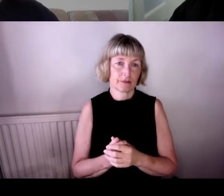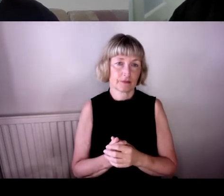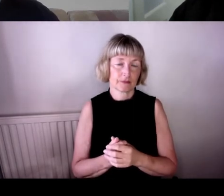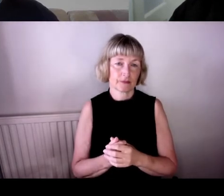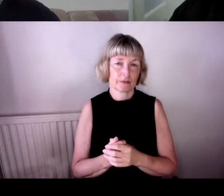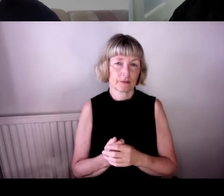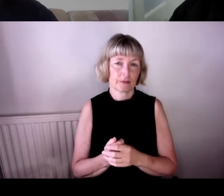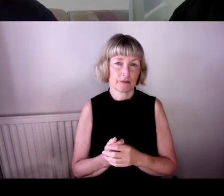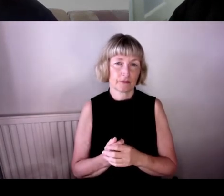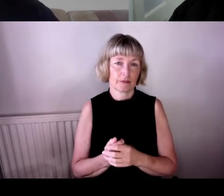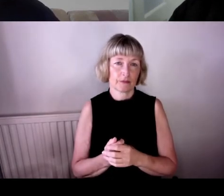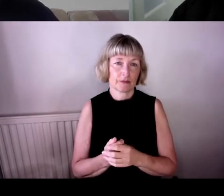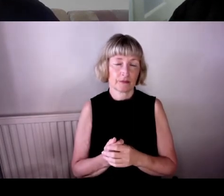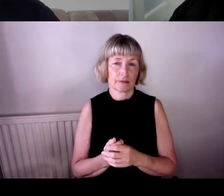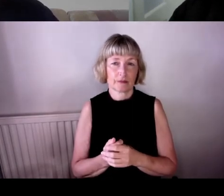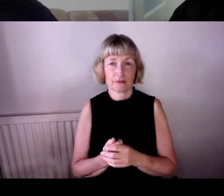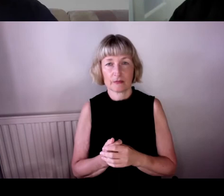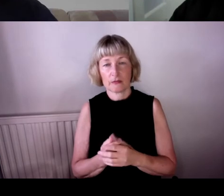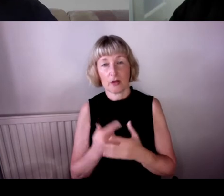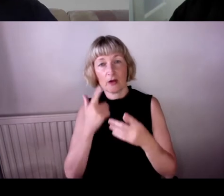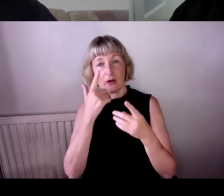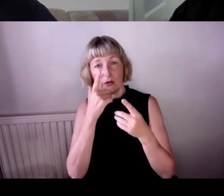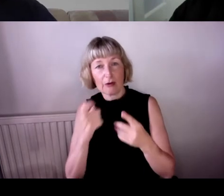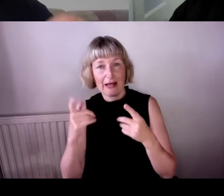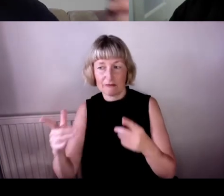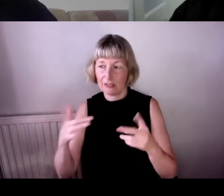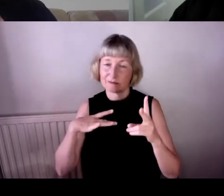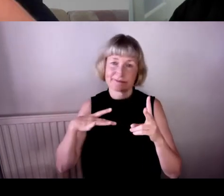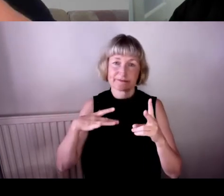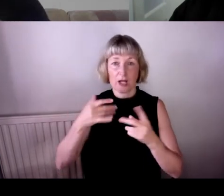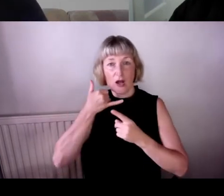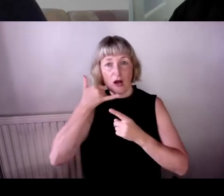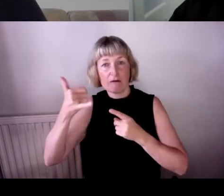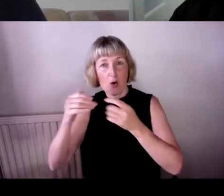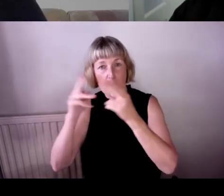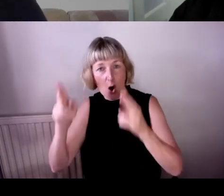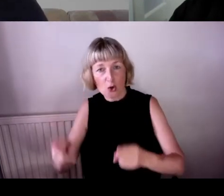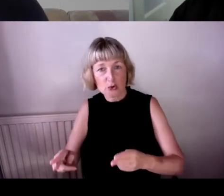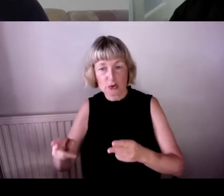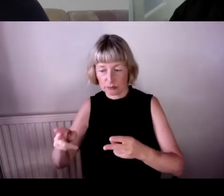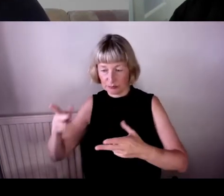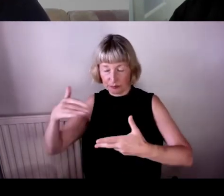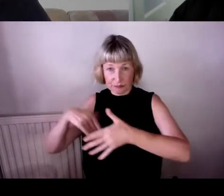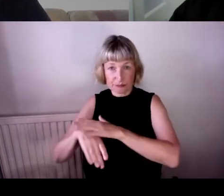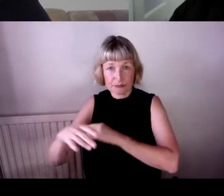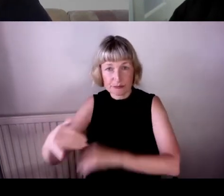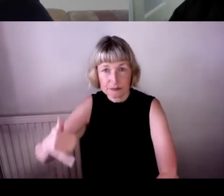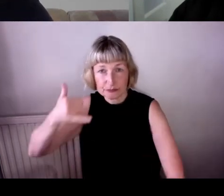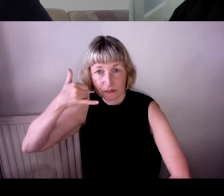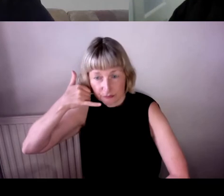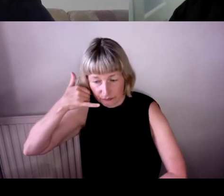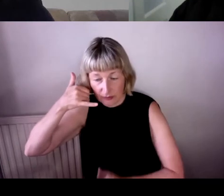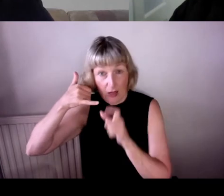a telephone box on stage, and the audio describer will go into the telephone box. Every time somebody goes into the telephone box, you get the audio